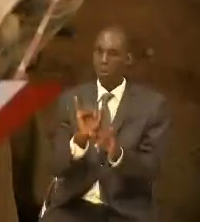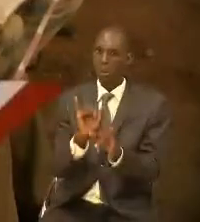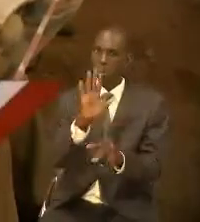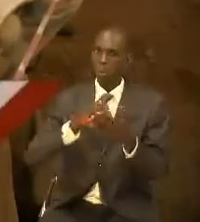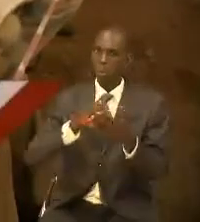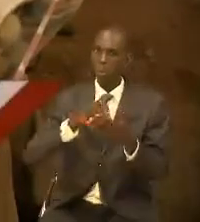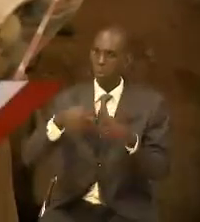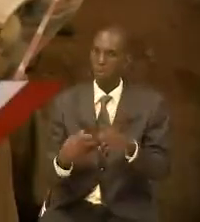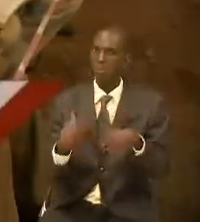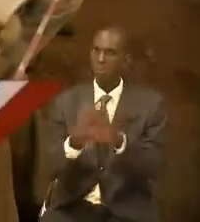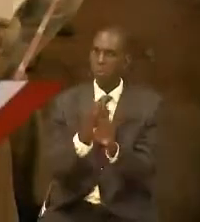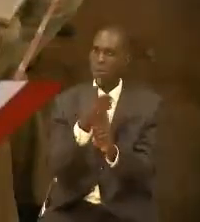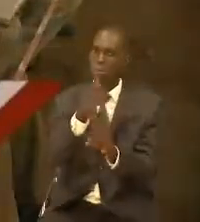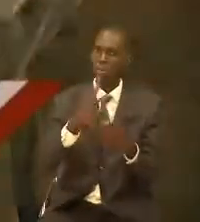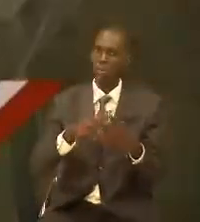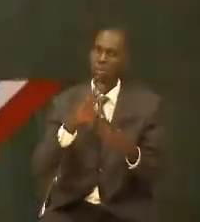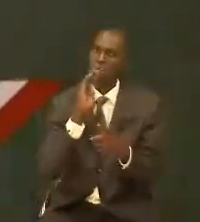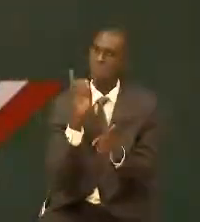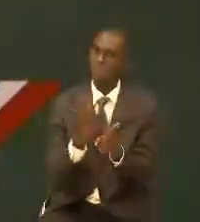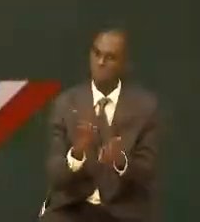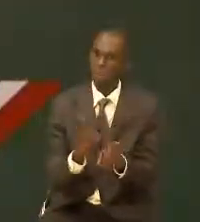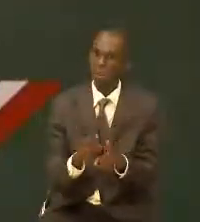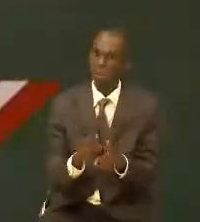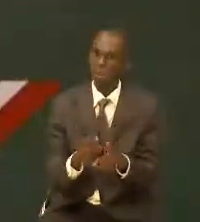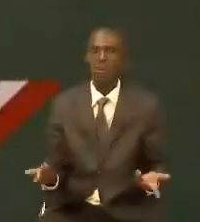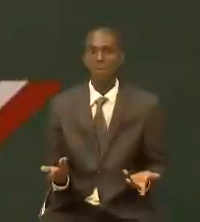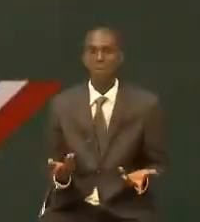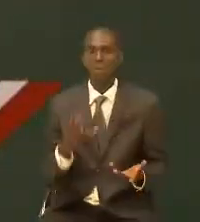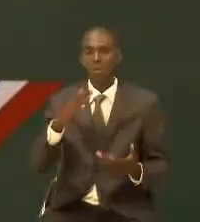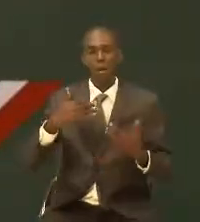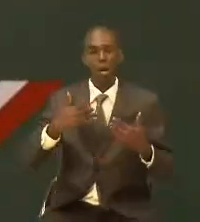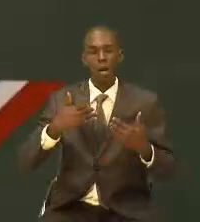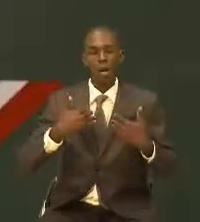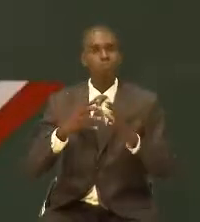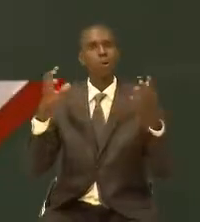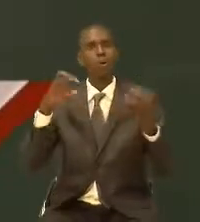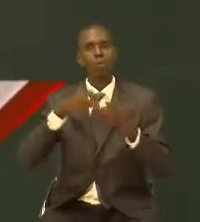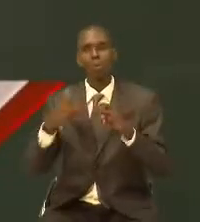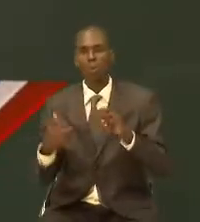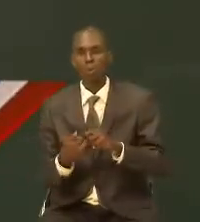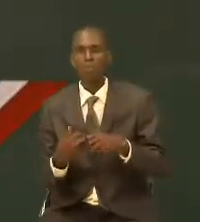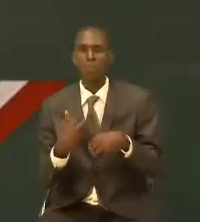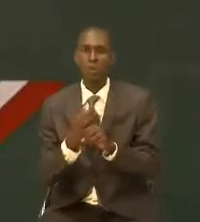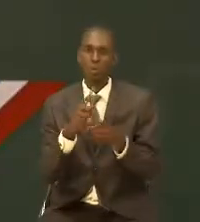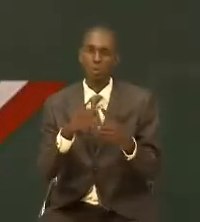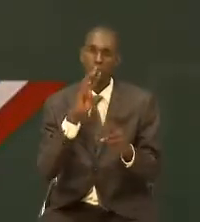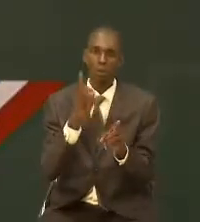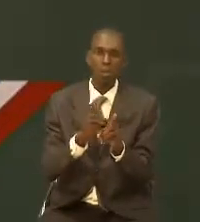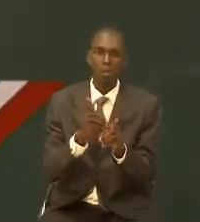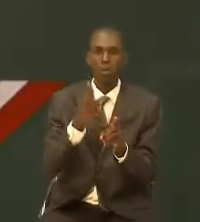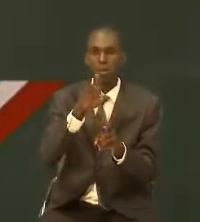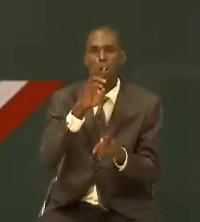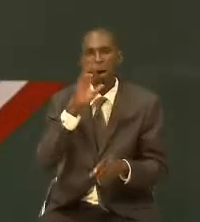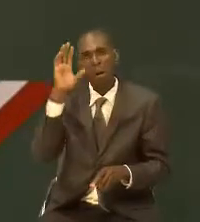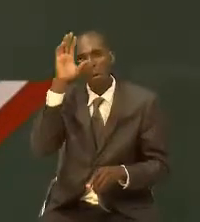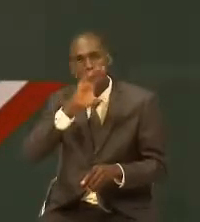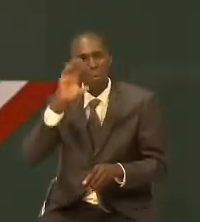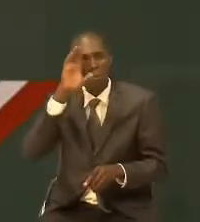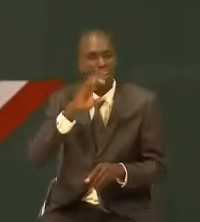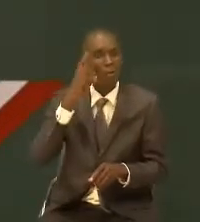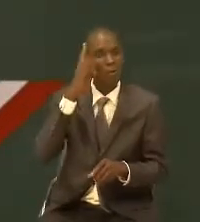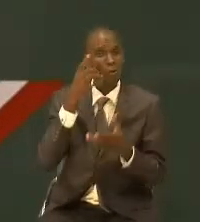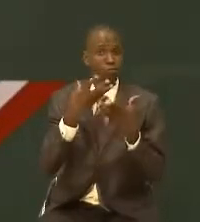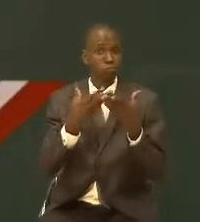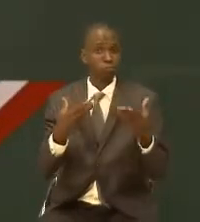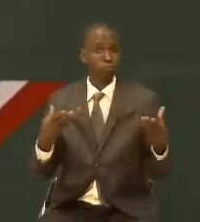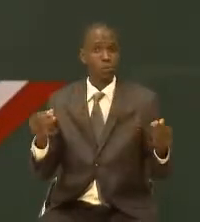we're helpless what's our situation we're looking for solution what's her situation we're having problems and we